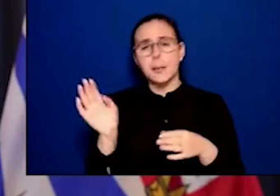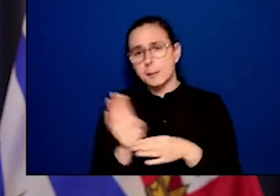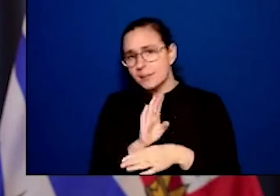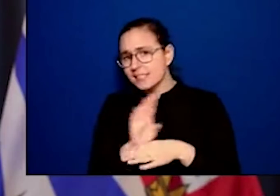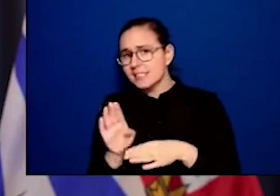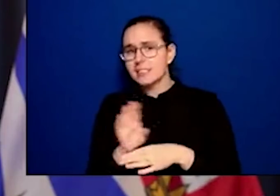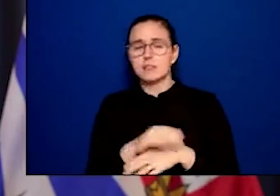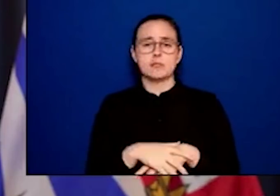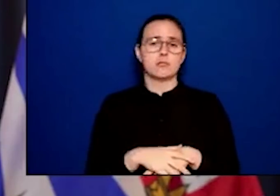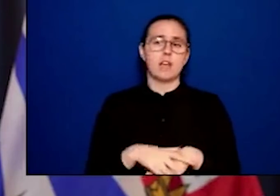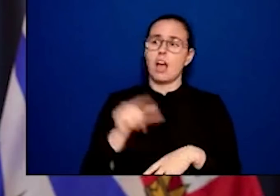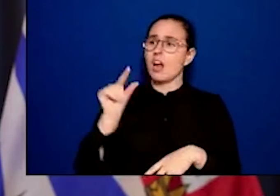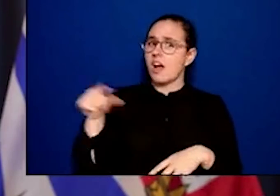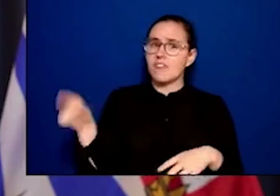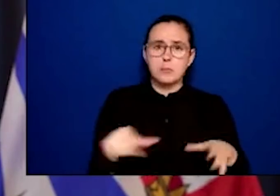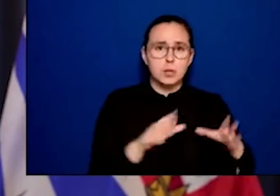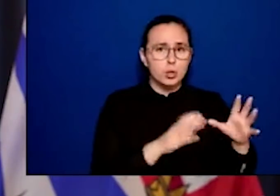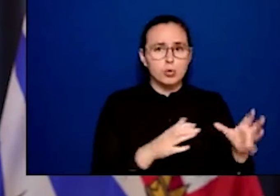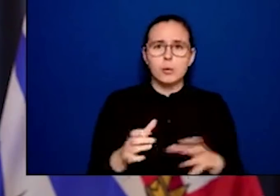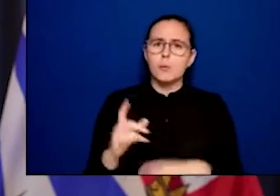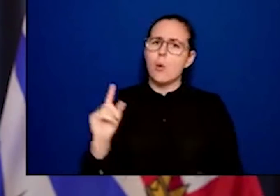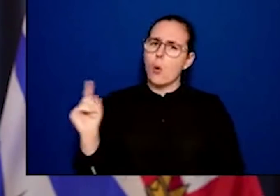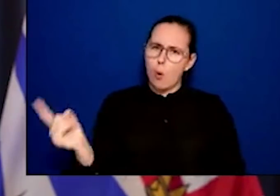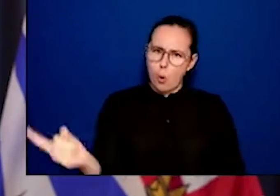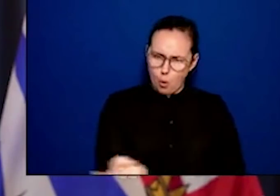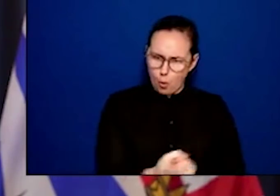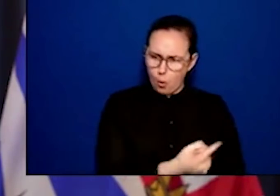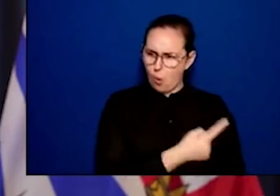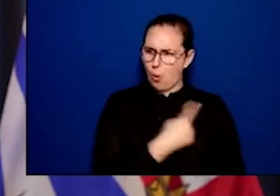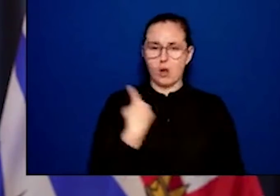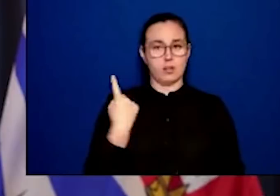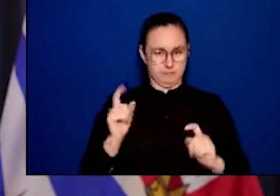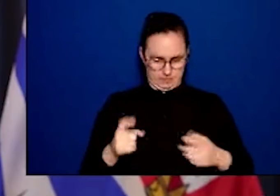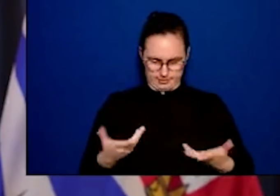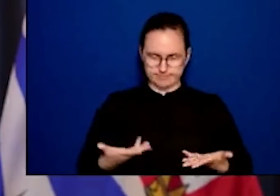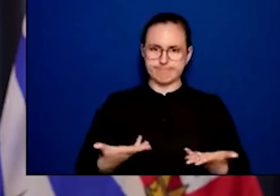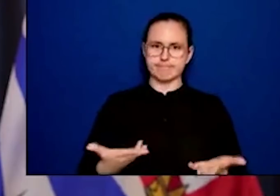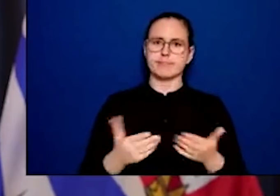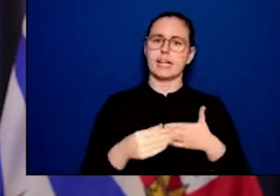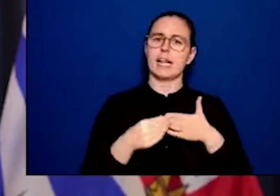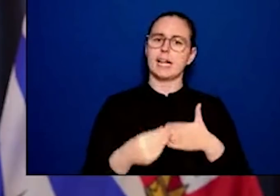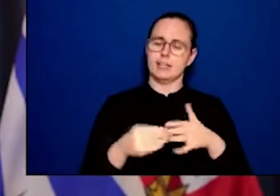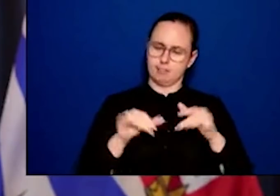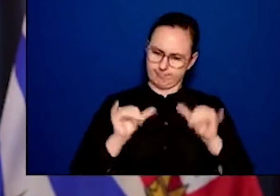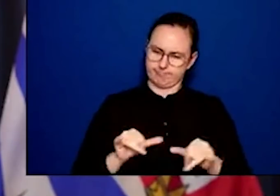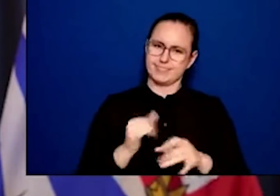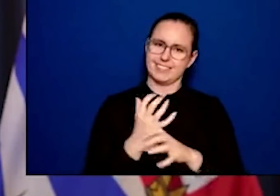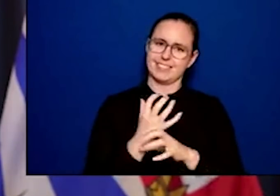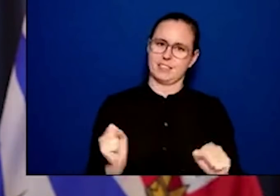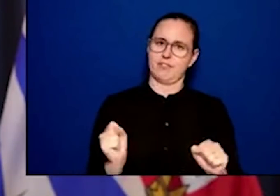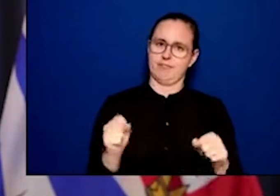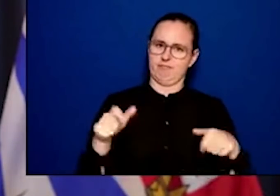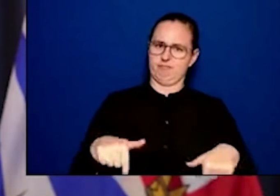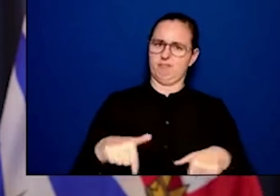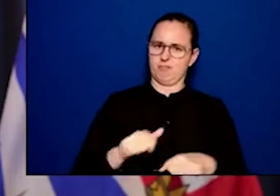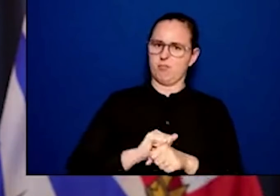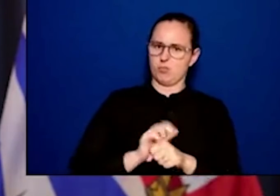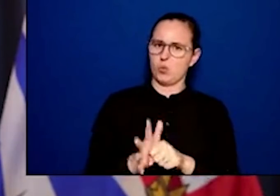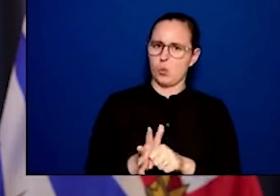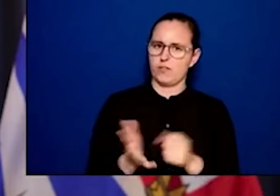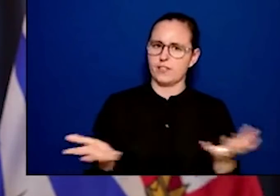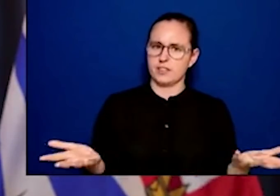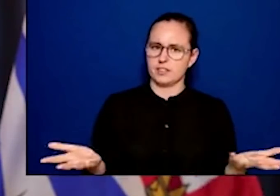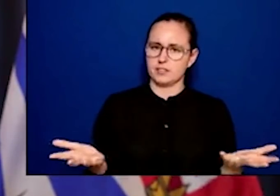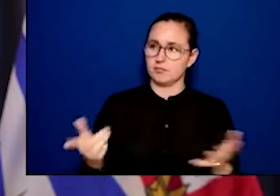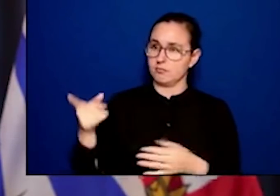in British Columbia is safer from COVID-19. This step by the public service shows the dedication and commitment to support the provincial